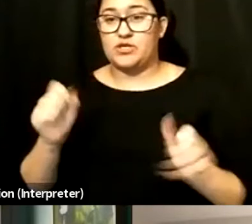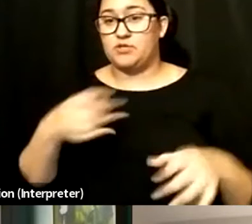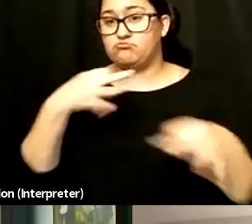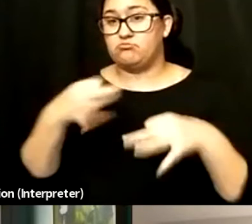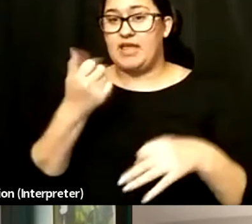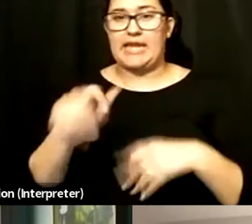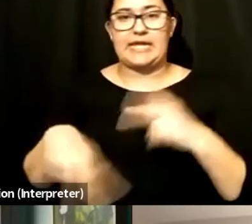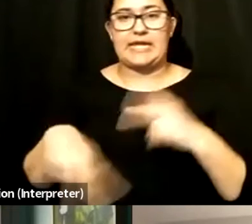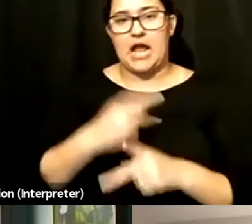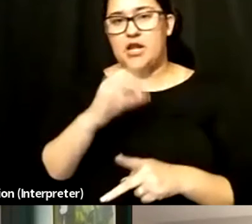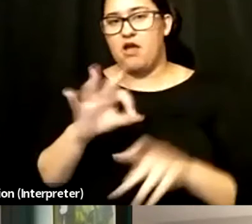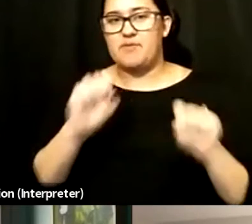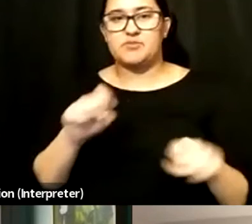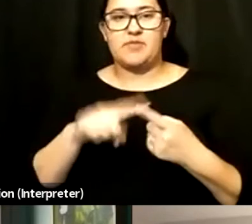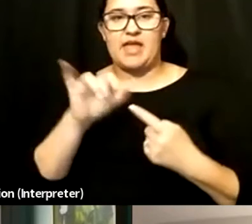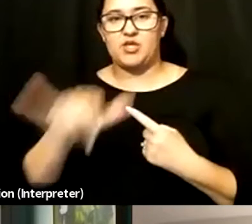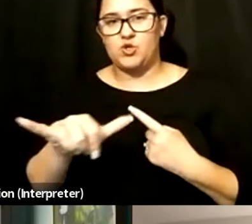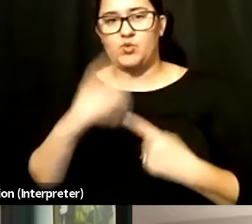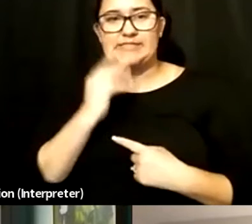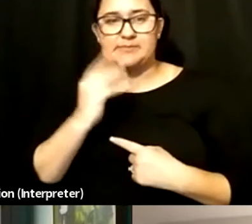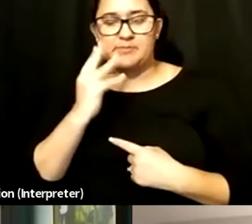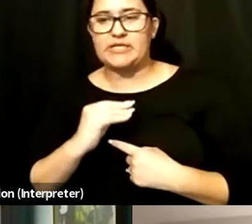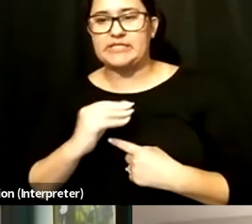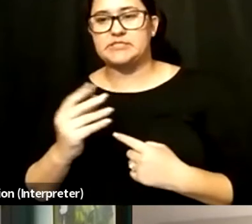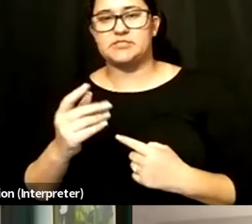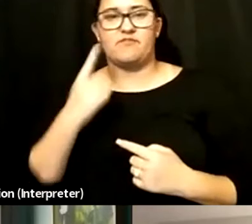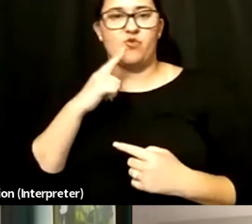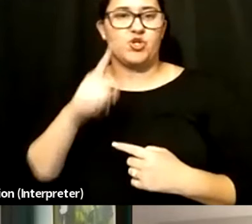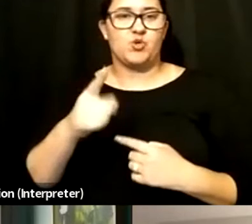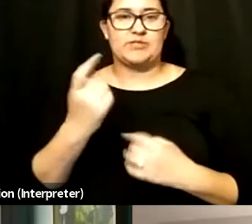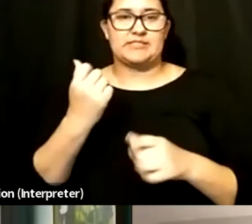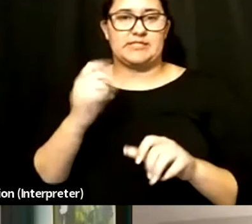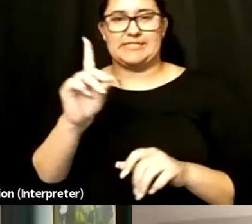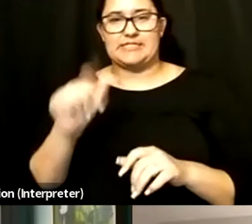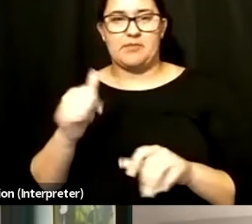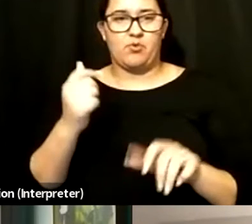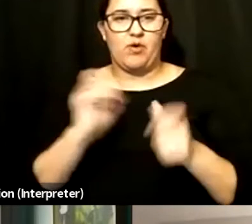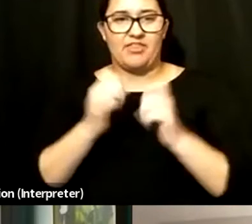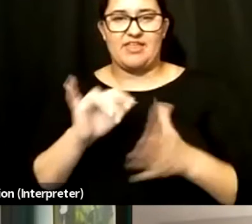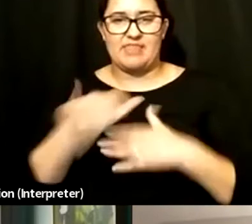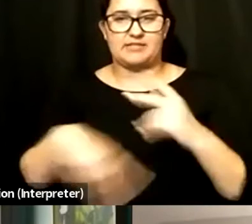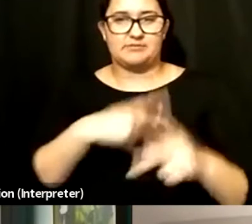of ableism that you experienced as a disabled athlete kind of in that space?